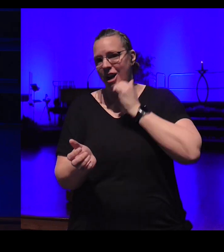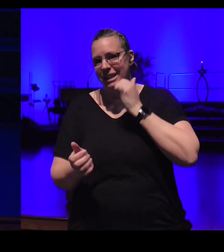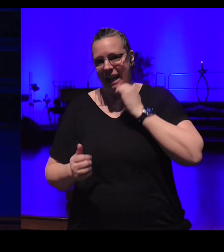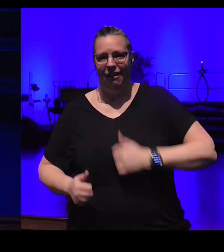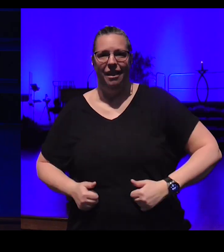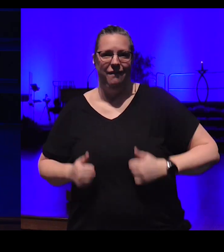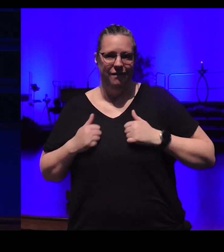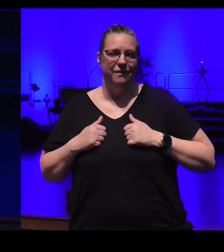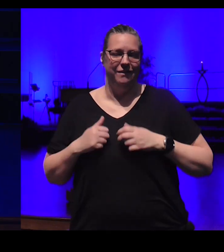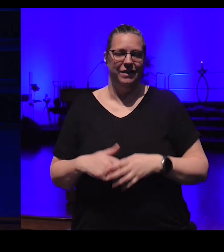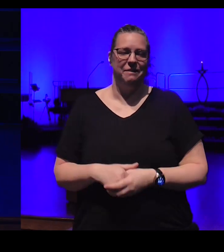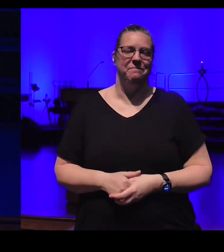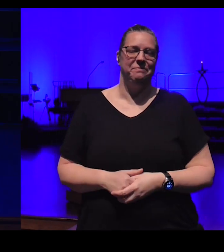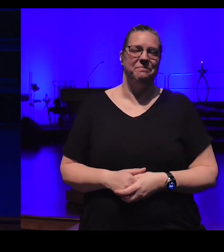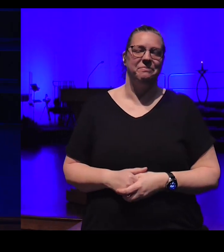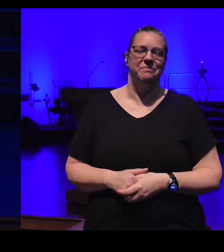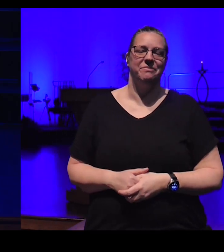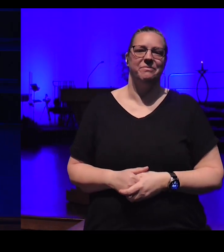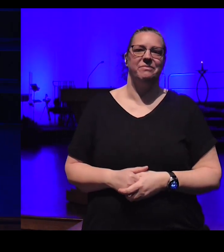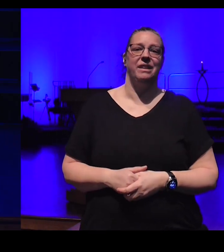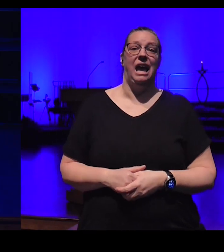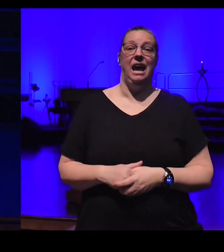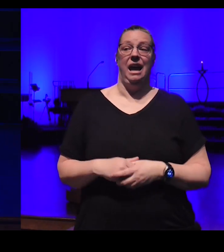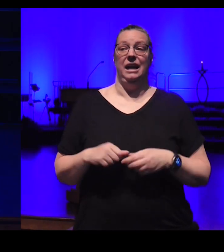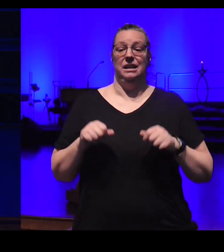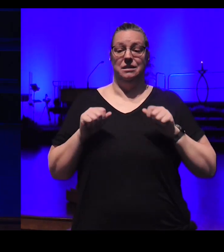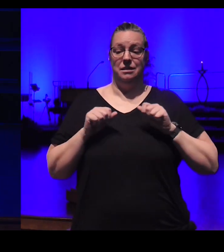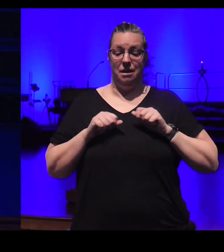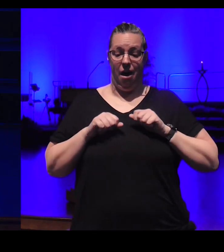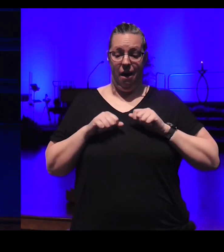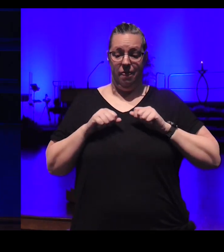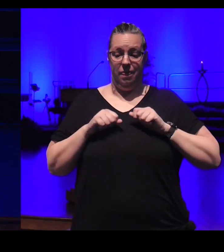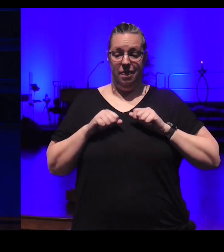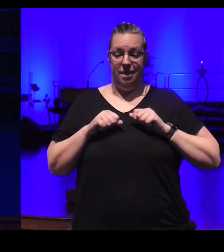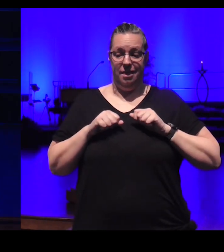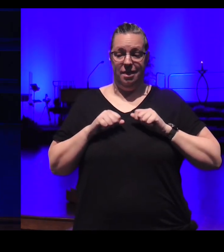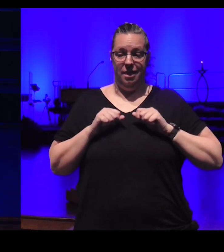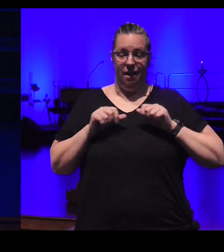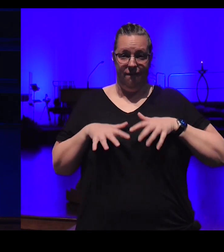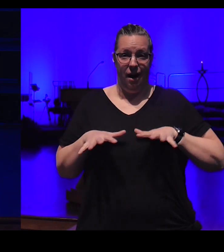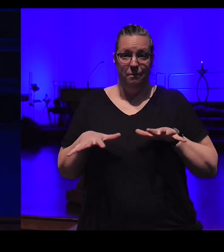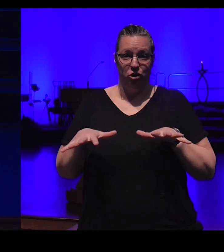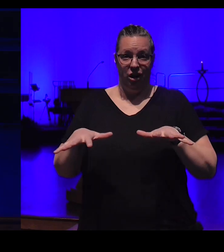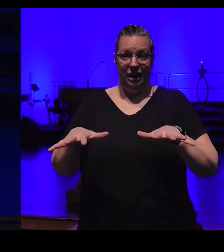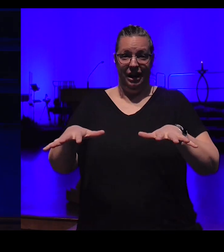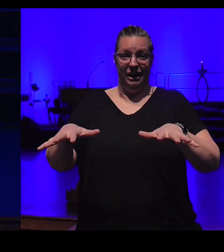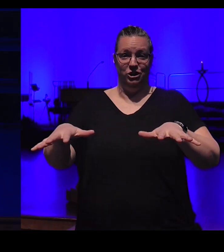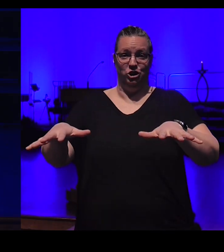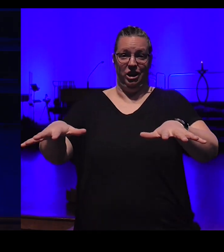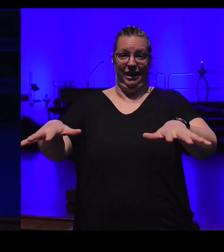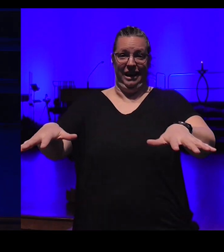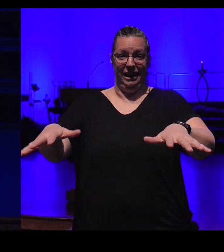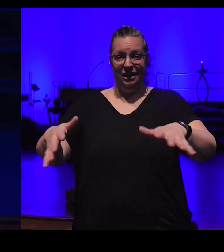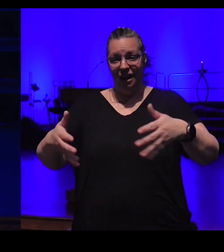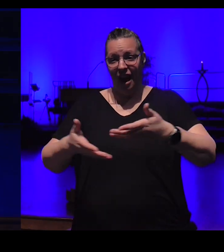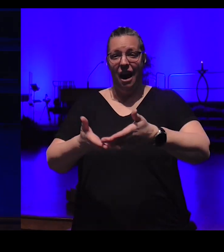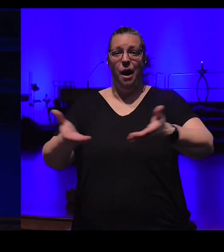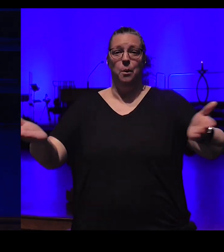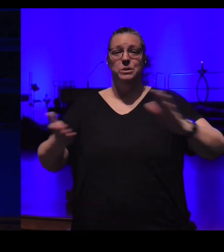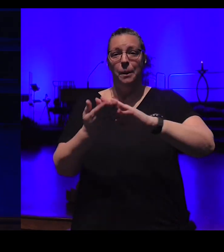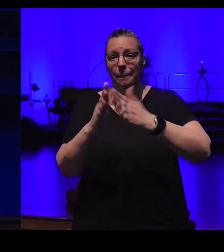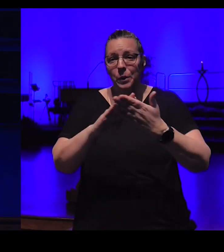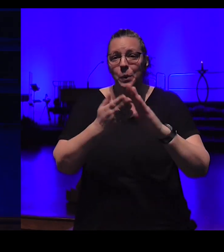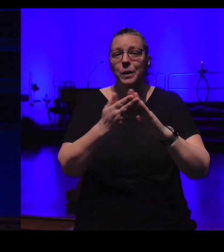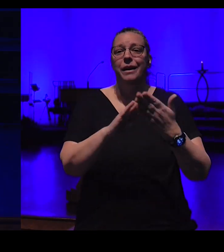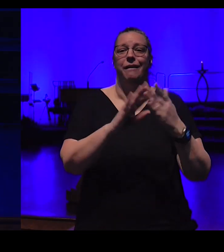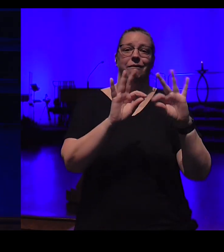life. It is the vibration that we share in our community and our